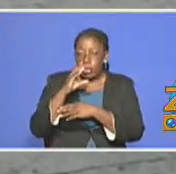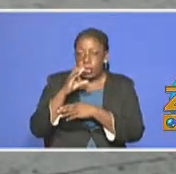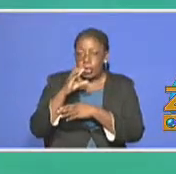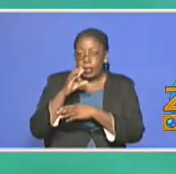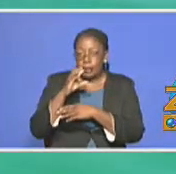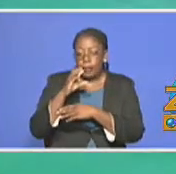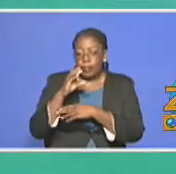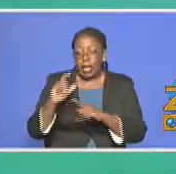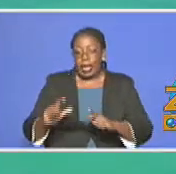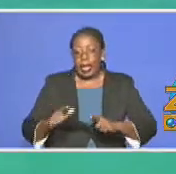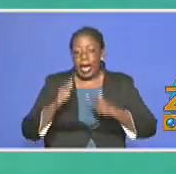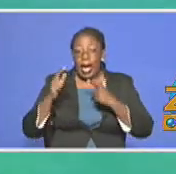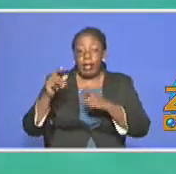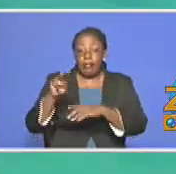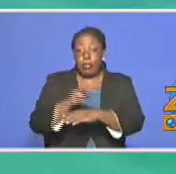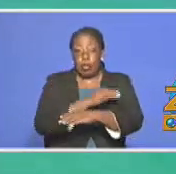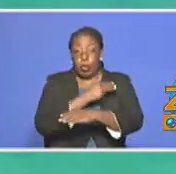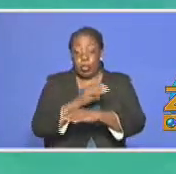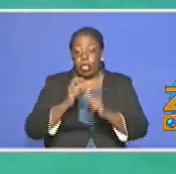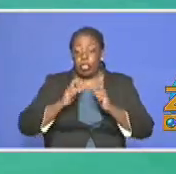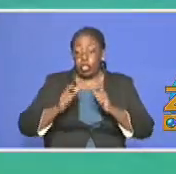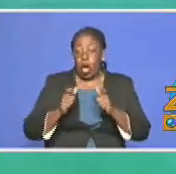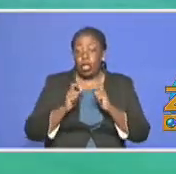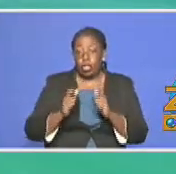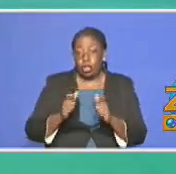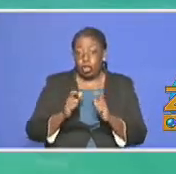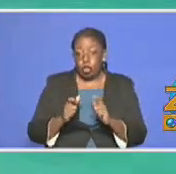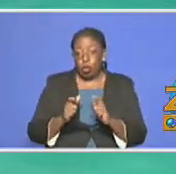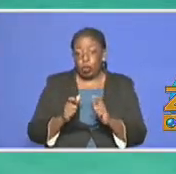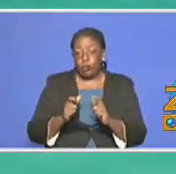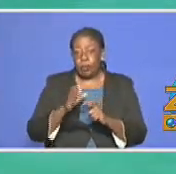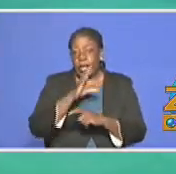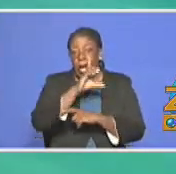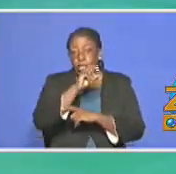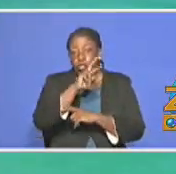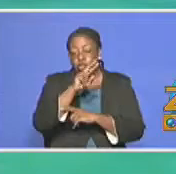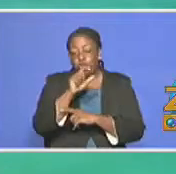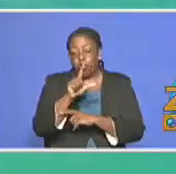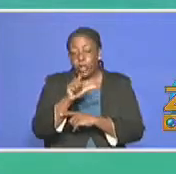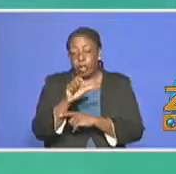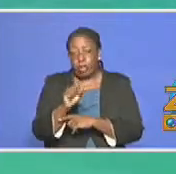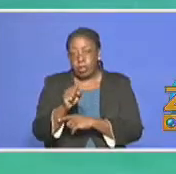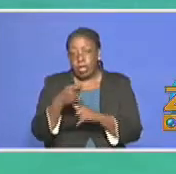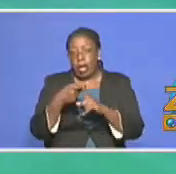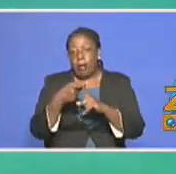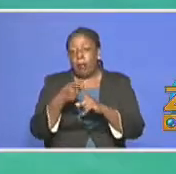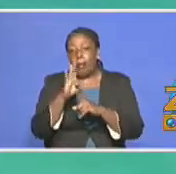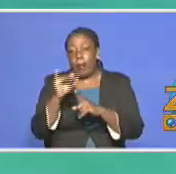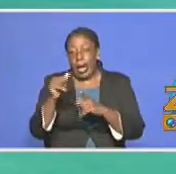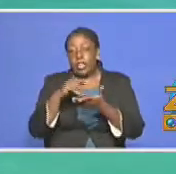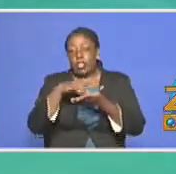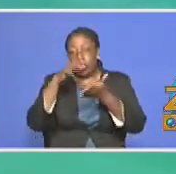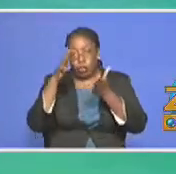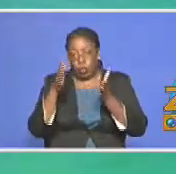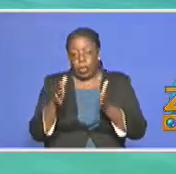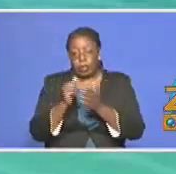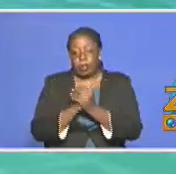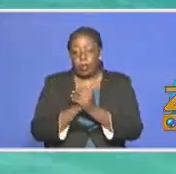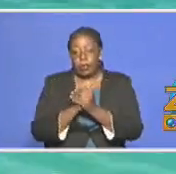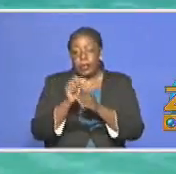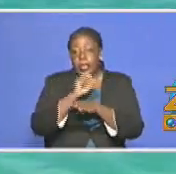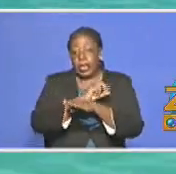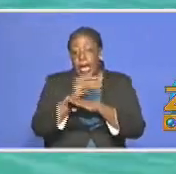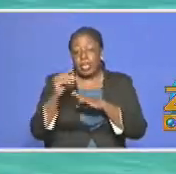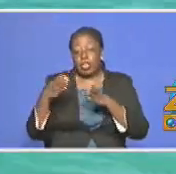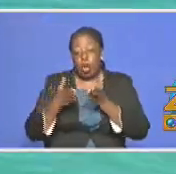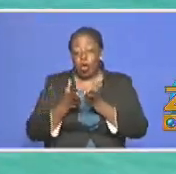Brewery, live music, junkanoo performances, and drills by LJM Maritime Academy students. Nassau Cruise Port